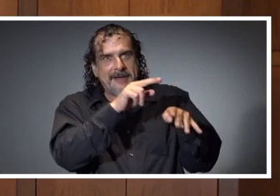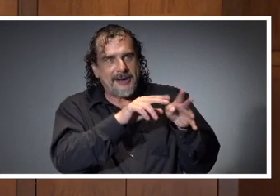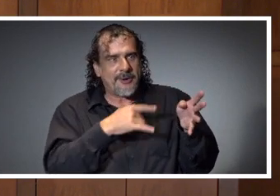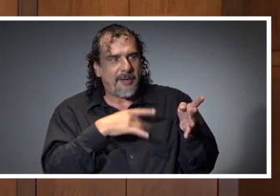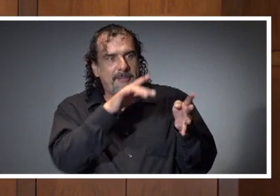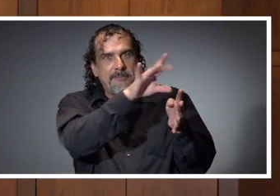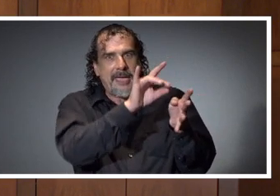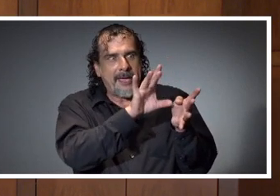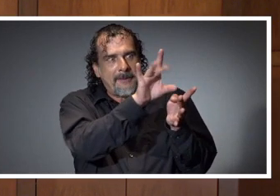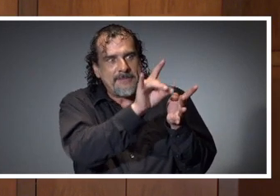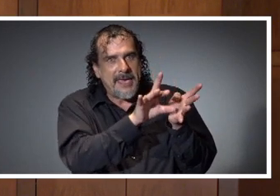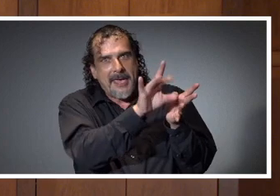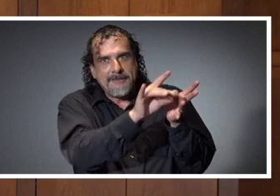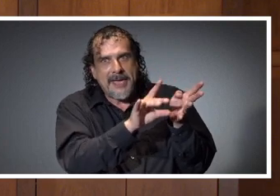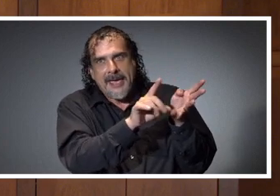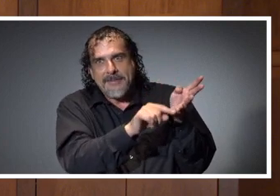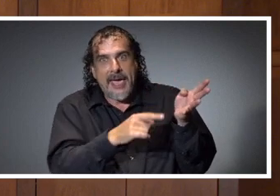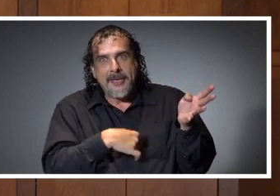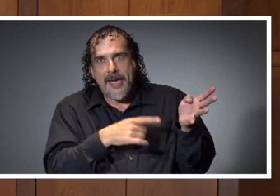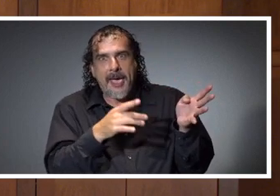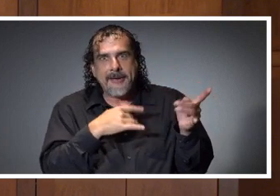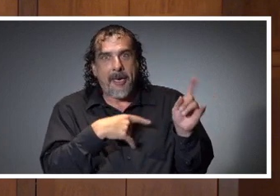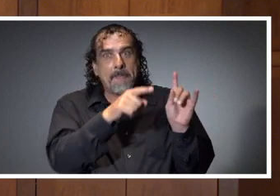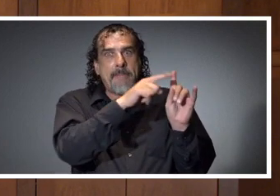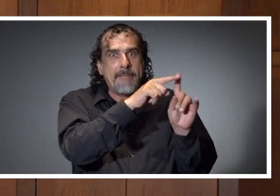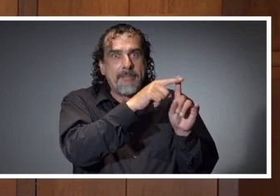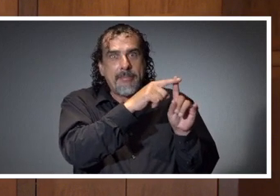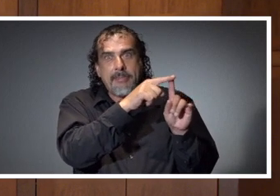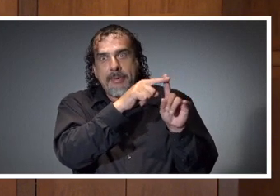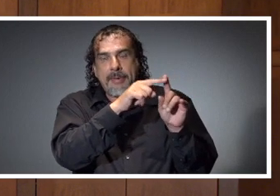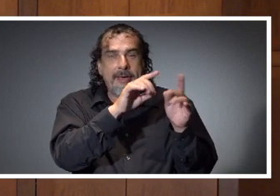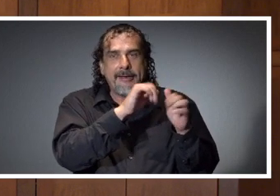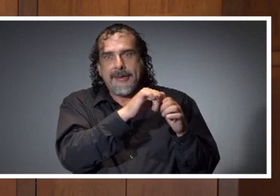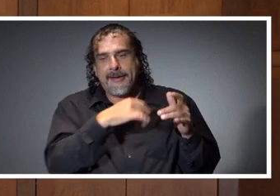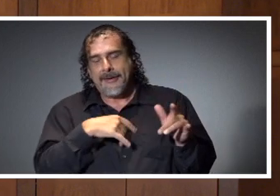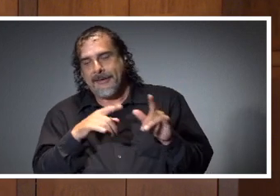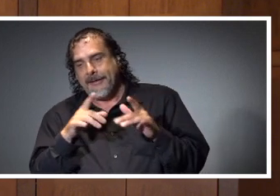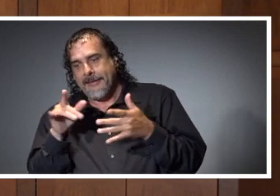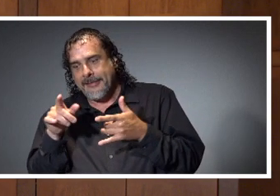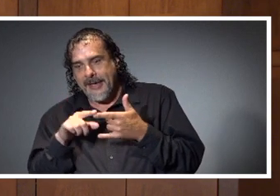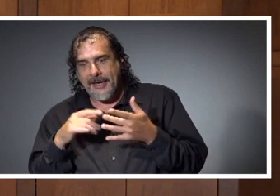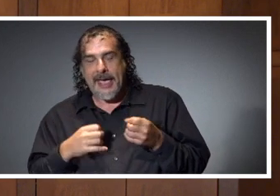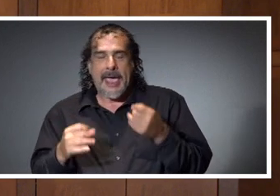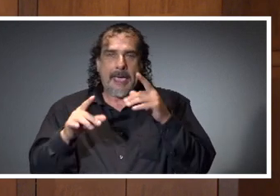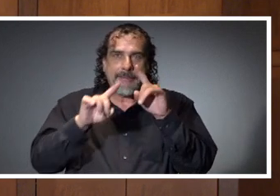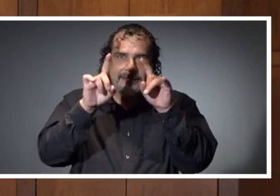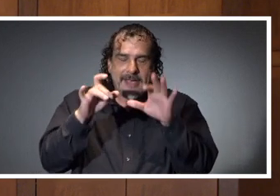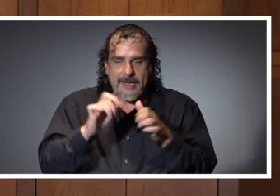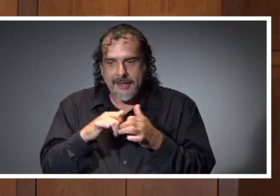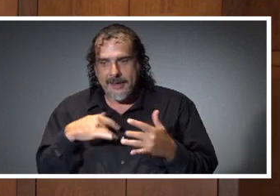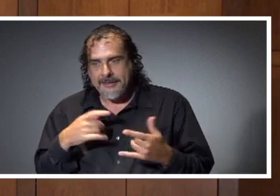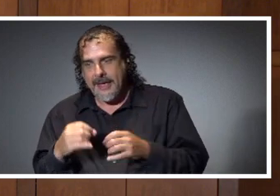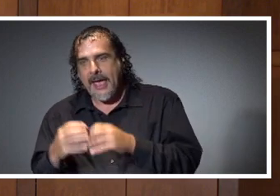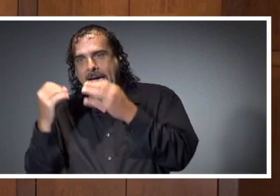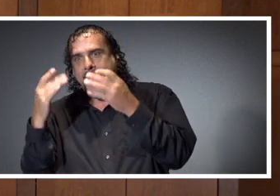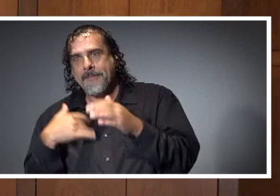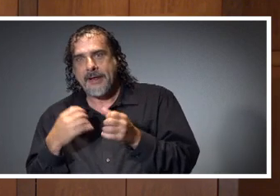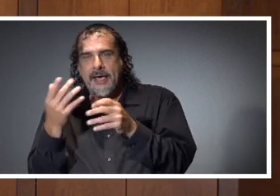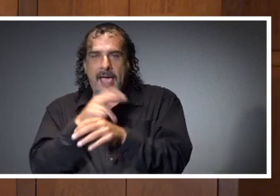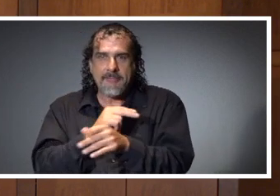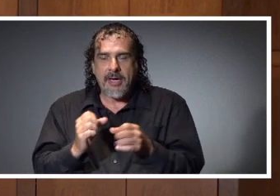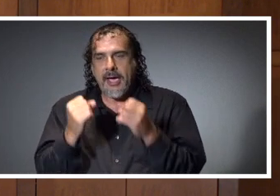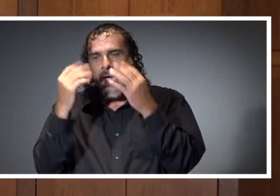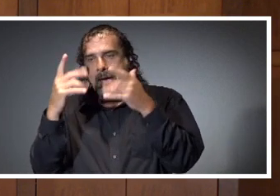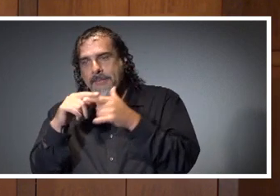just as kind of part of the conversation. Test positivity has been the thing, and R-naught. I know you guys talked about that a little bit more yesterday, but can you guys discuss